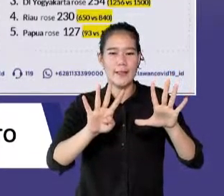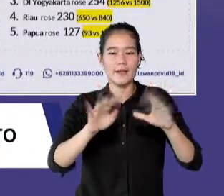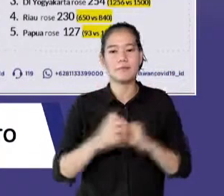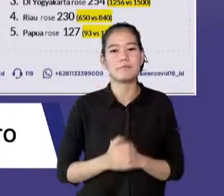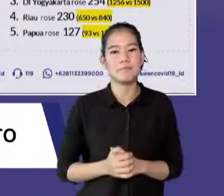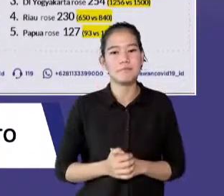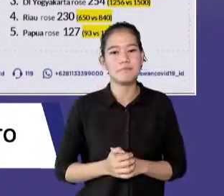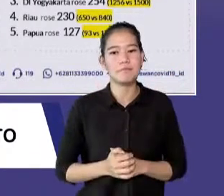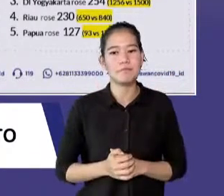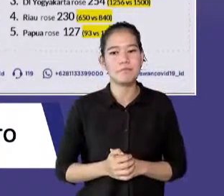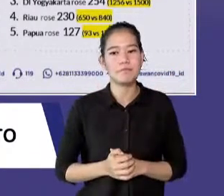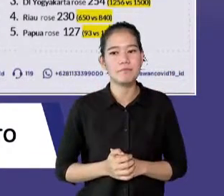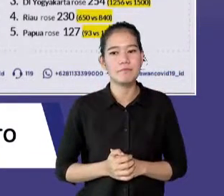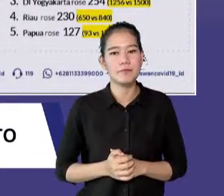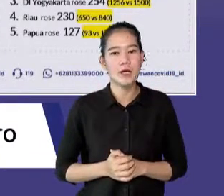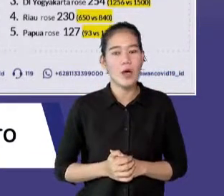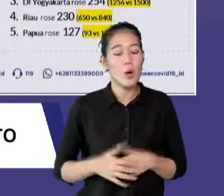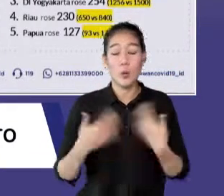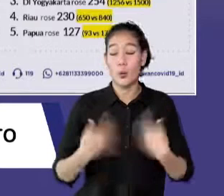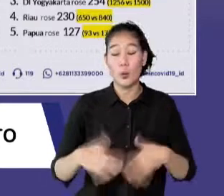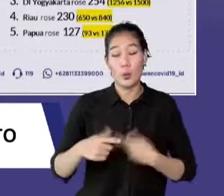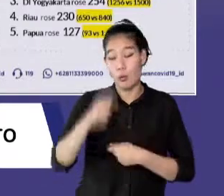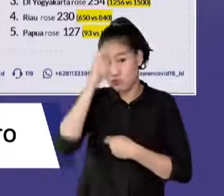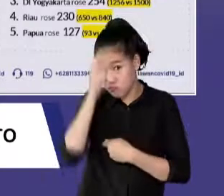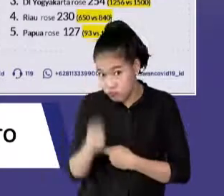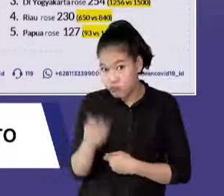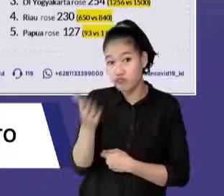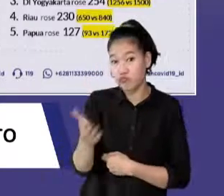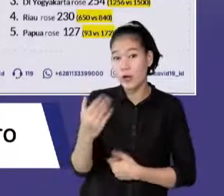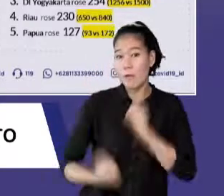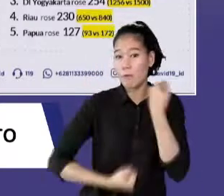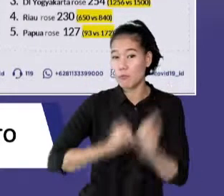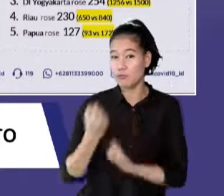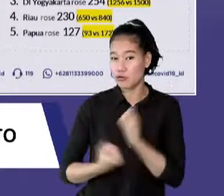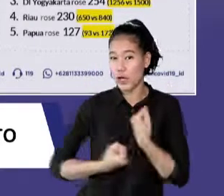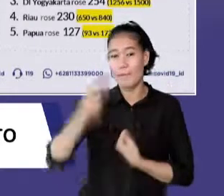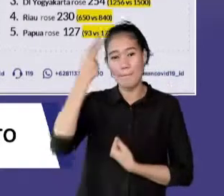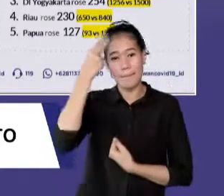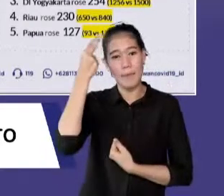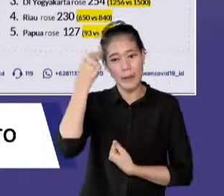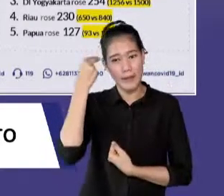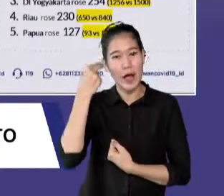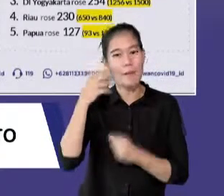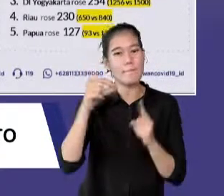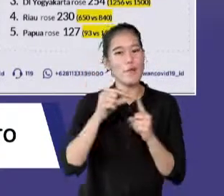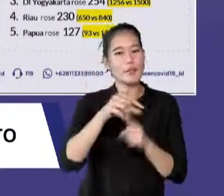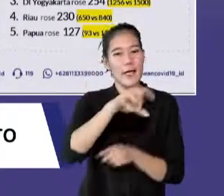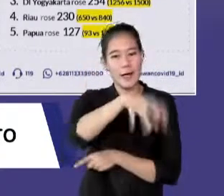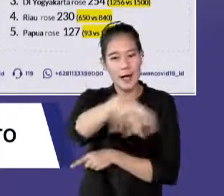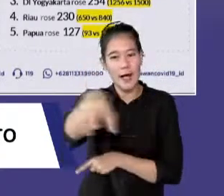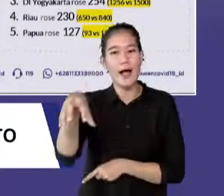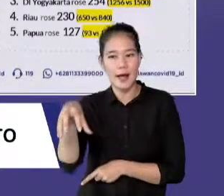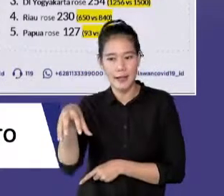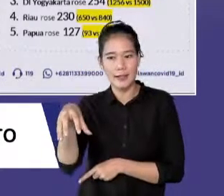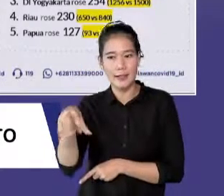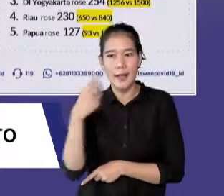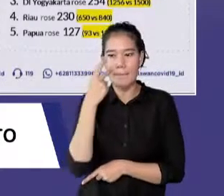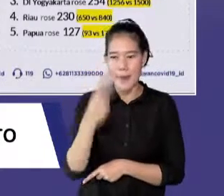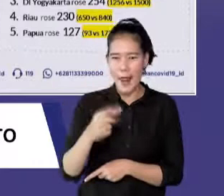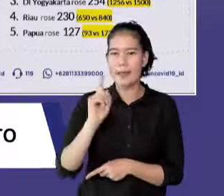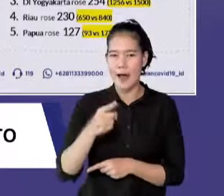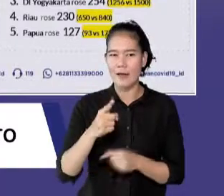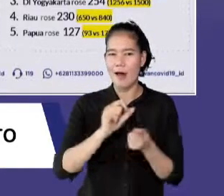recoveries. I'm appreciative of the effort made by the other provinces that have also recorded an increase